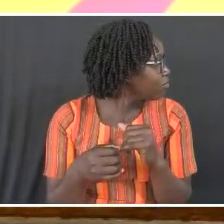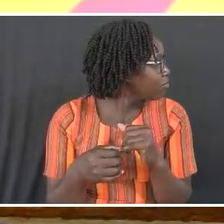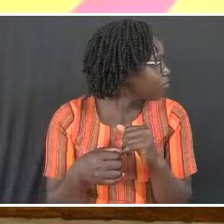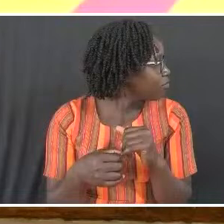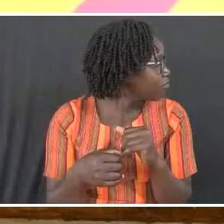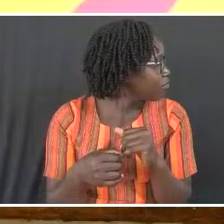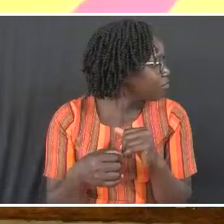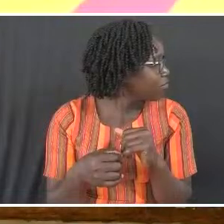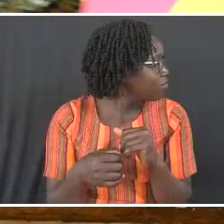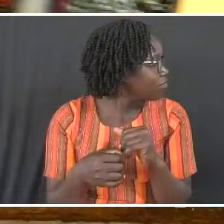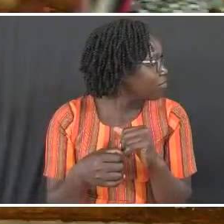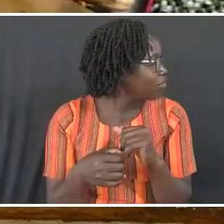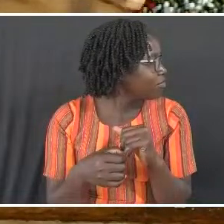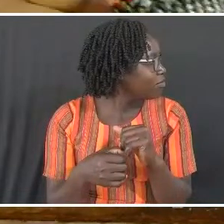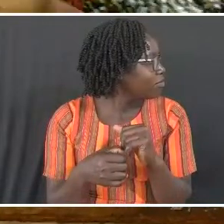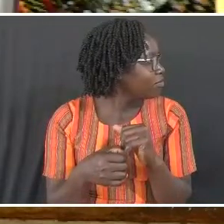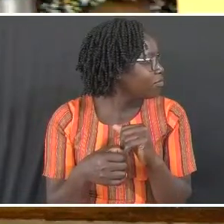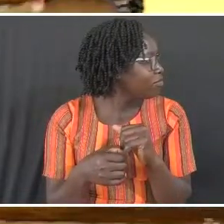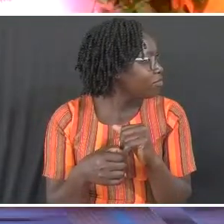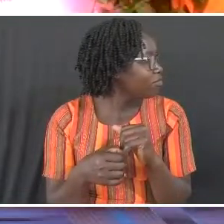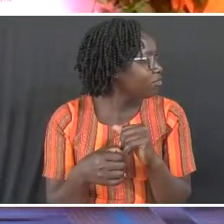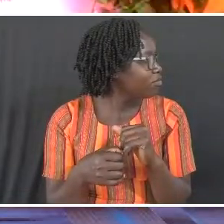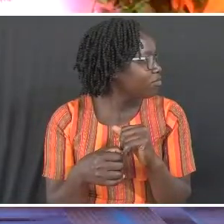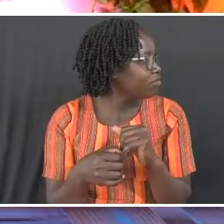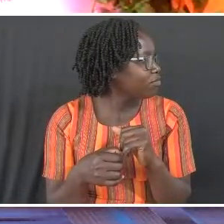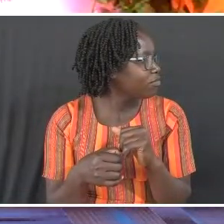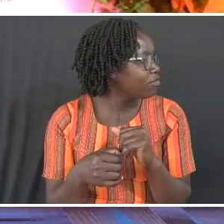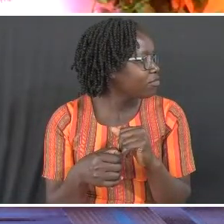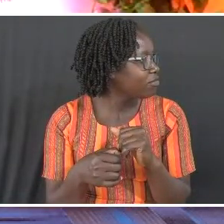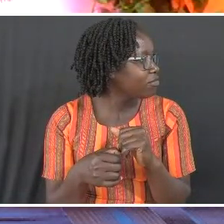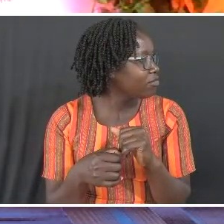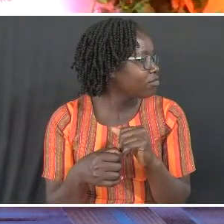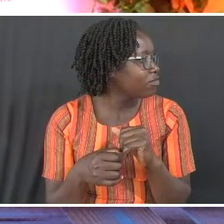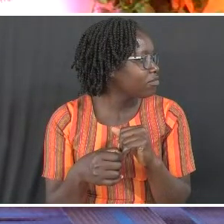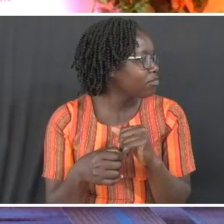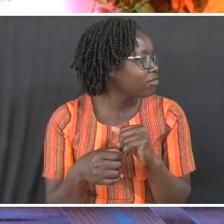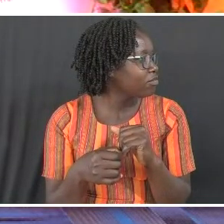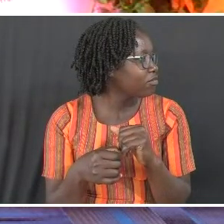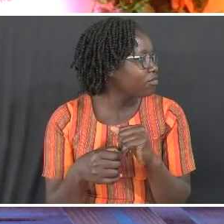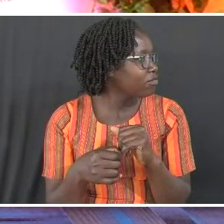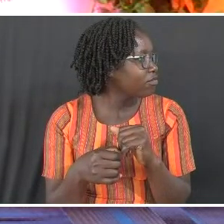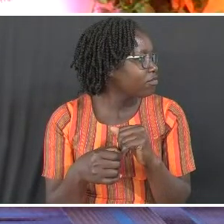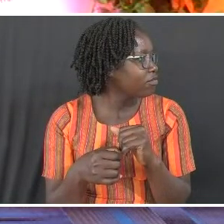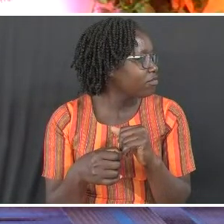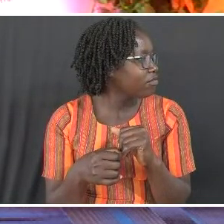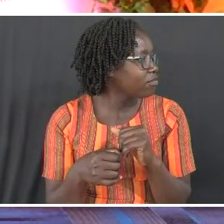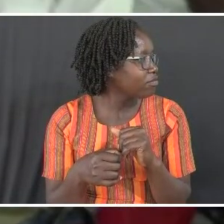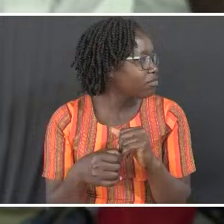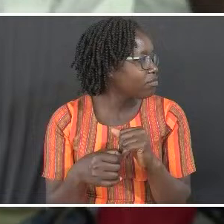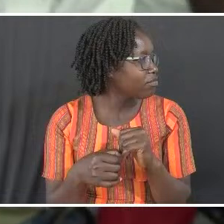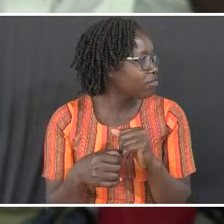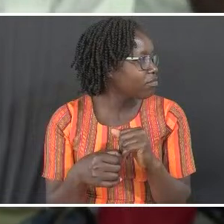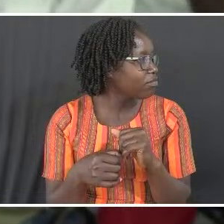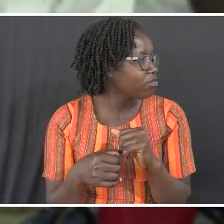I'm thinking that she's the one. Araf, could you tell them a rough estimate of